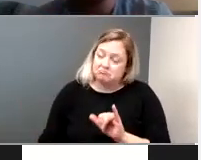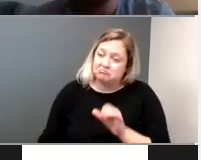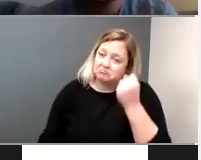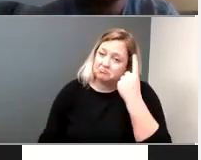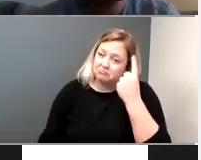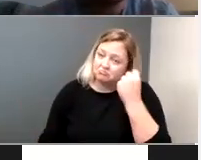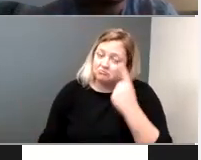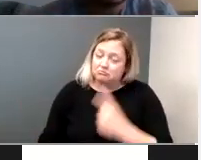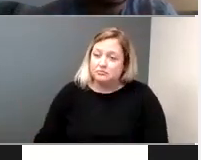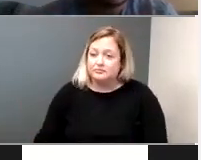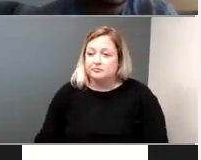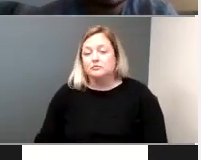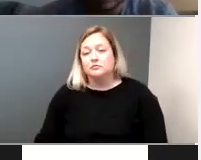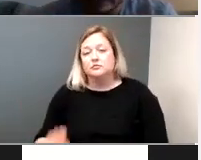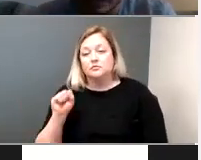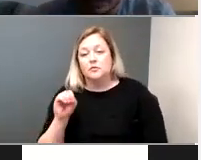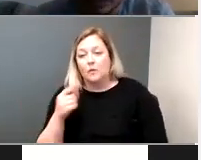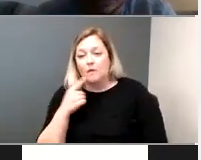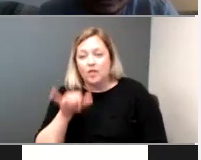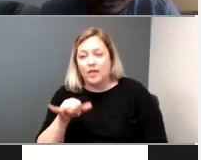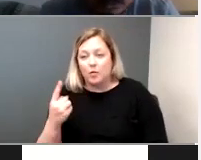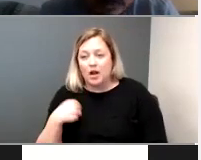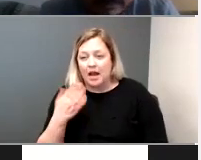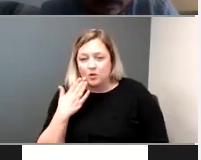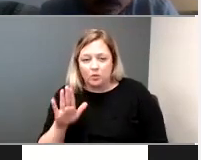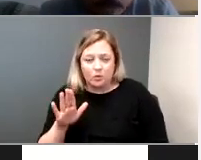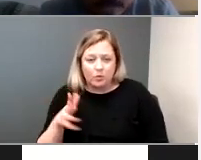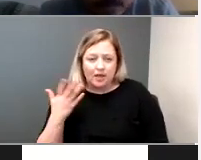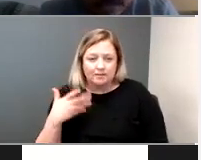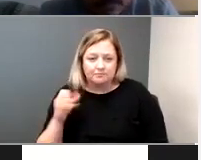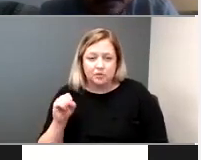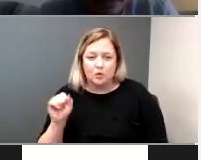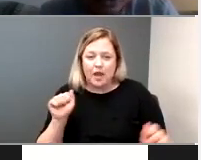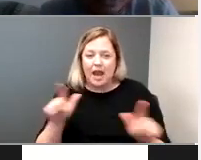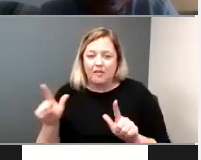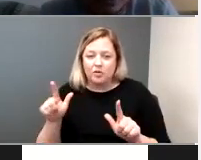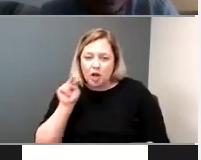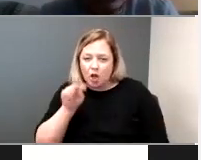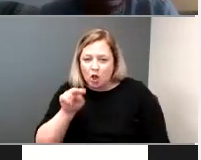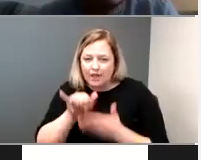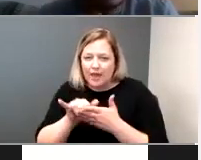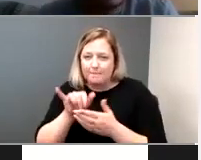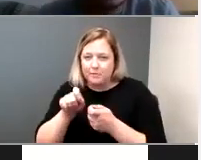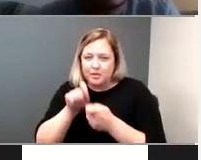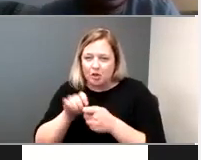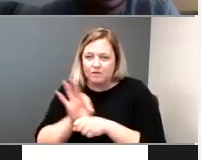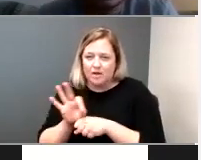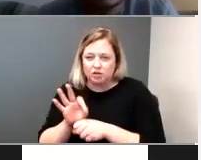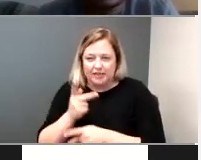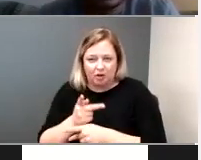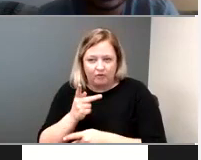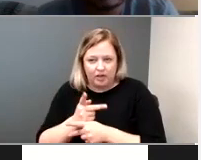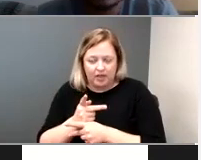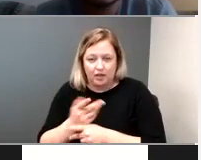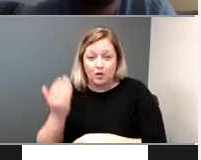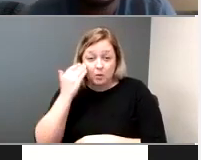Okay, so on that note, I don't know if everybody heard. So everybody look at this particular function carefully. We know that the worst case